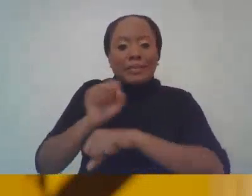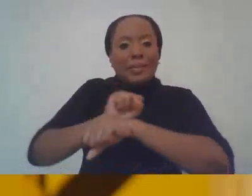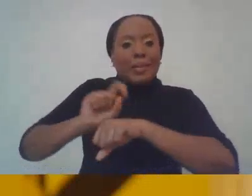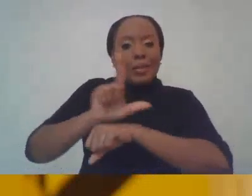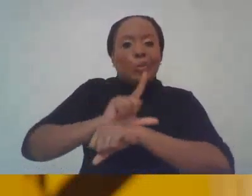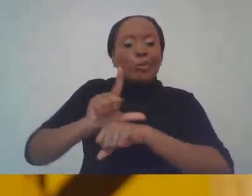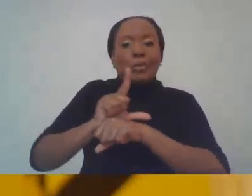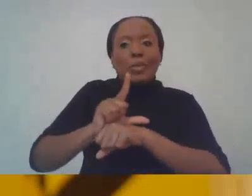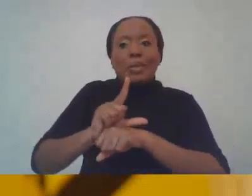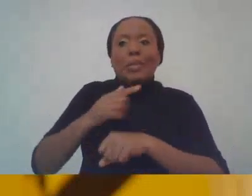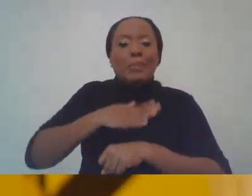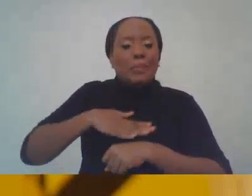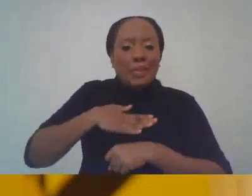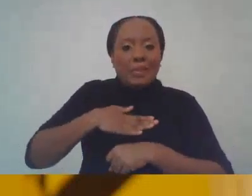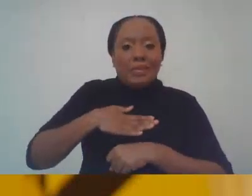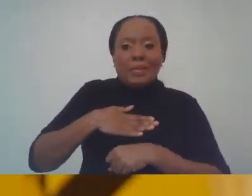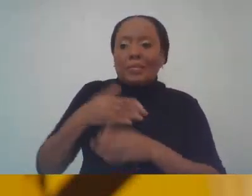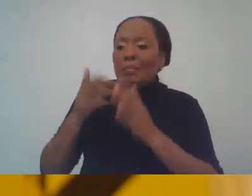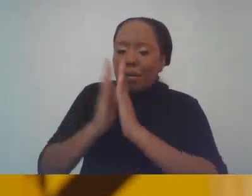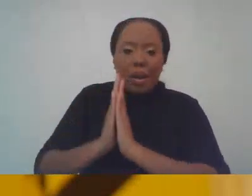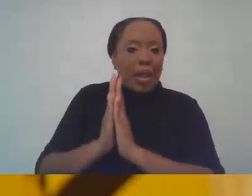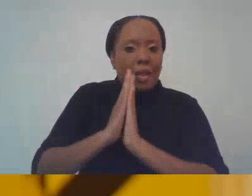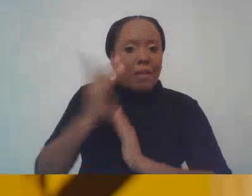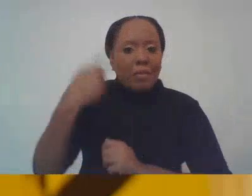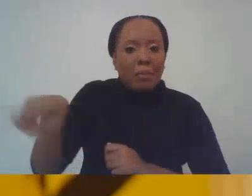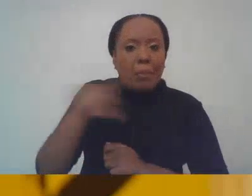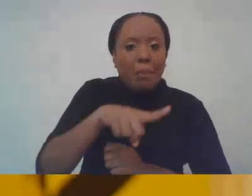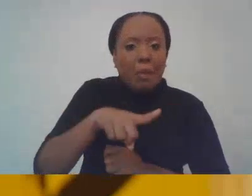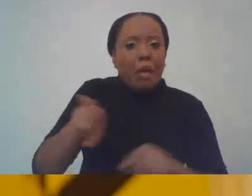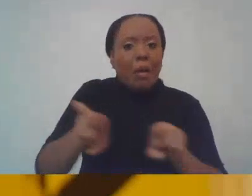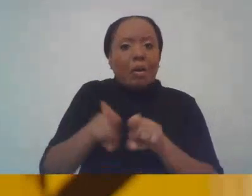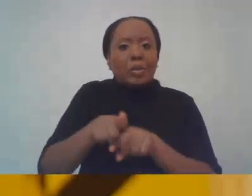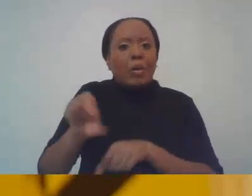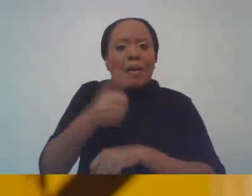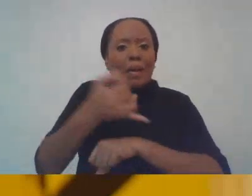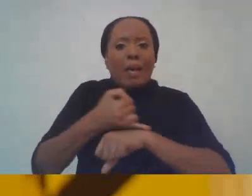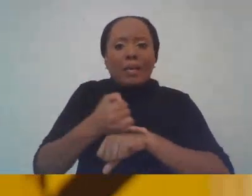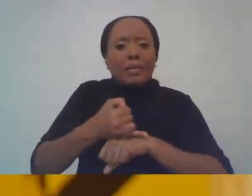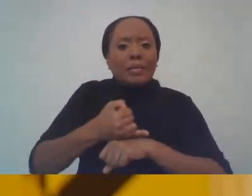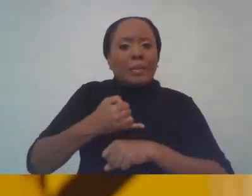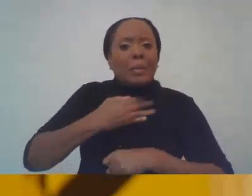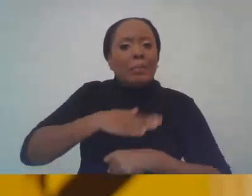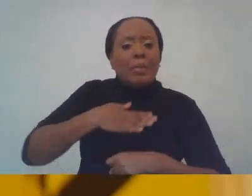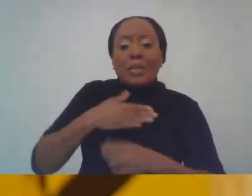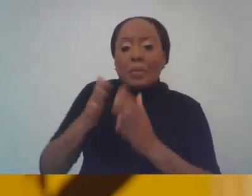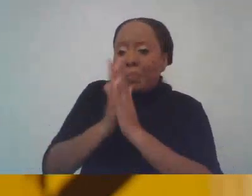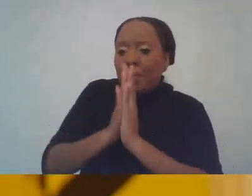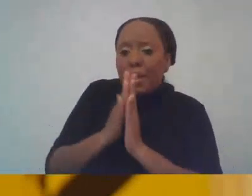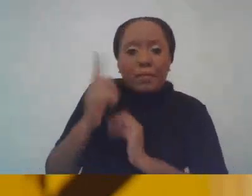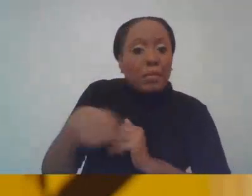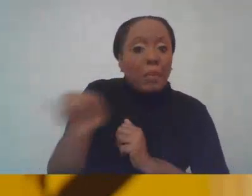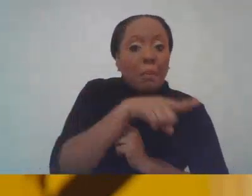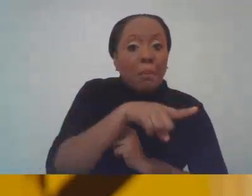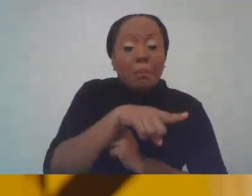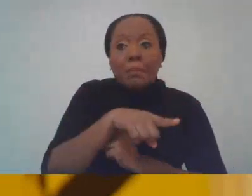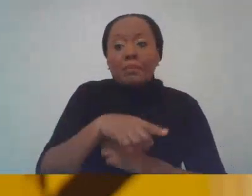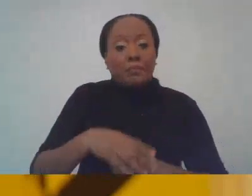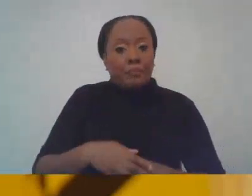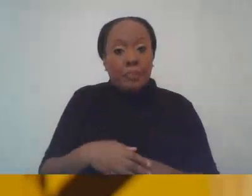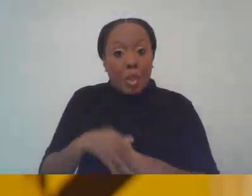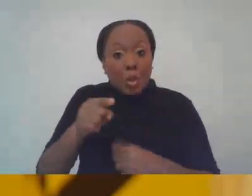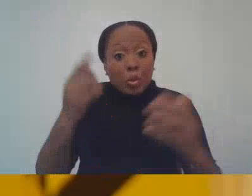in the path of this system in our prayers. I ask Barbadians as well to pay attention to reliable